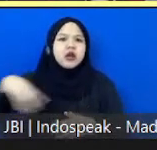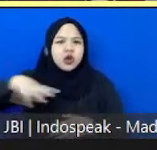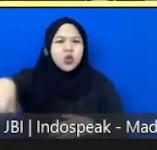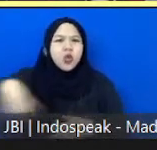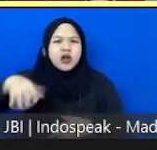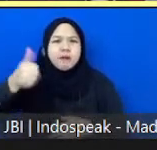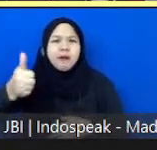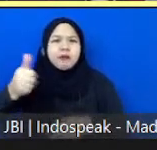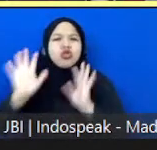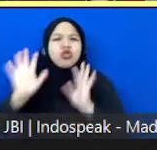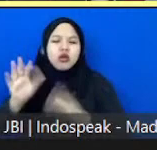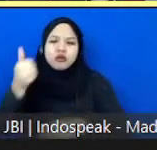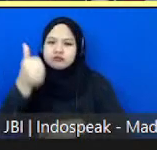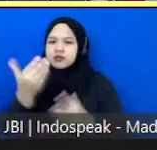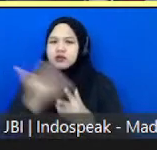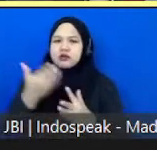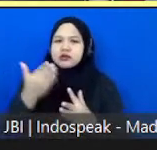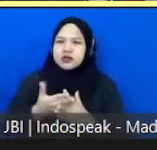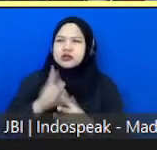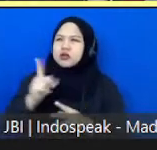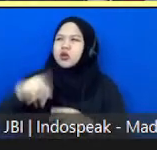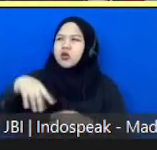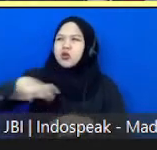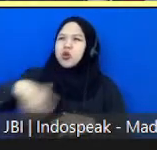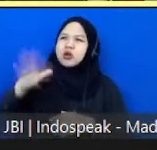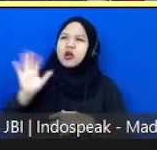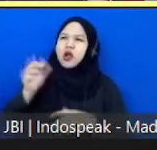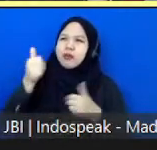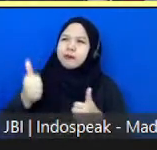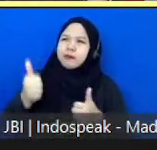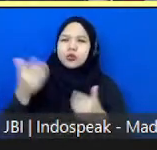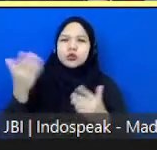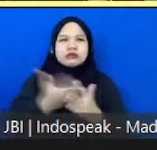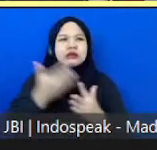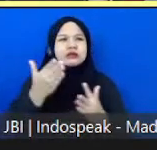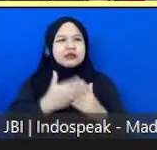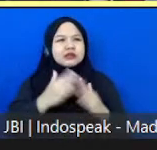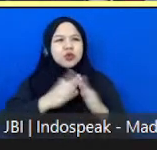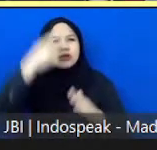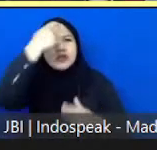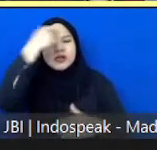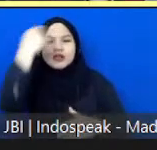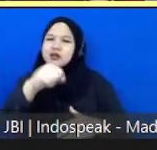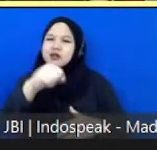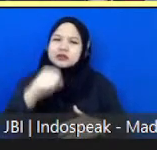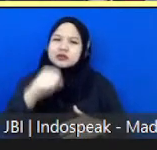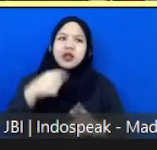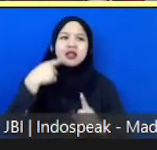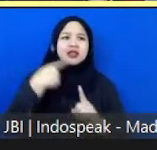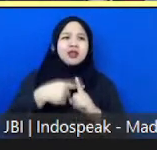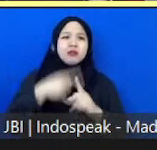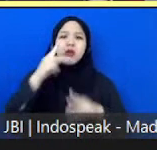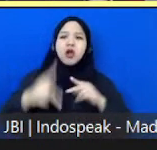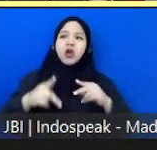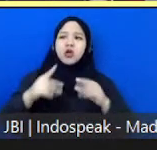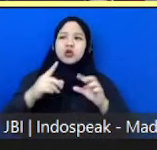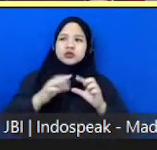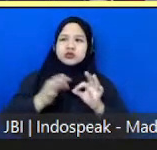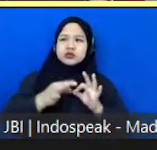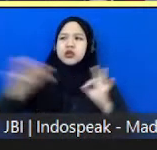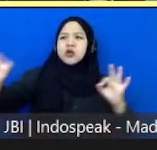the archipelago were only available, again, to those who could access the hospitals that were located mostly in Java. Those that could